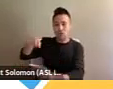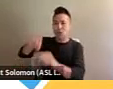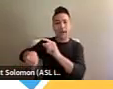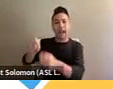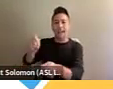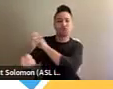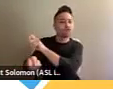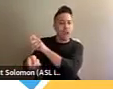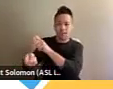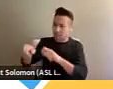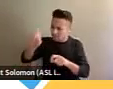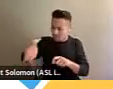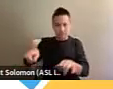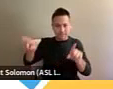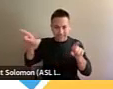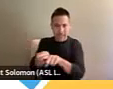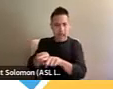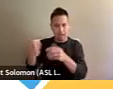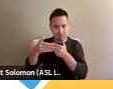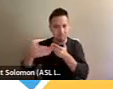has to remain exactly the way it was.